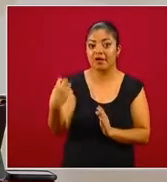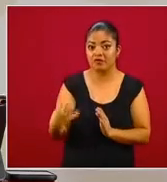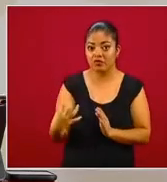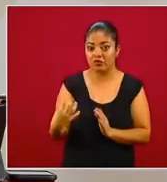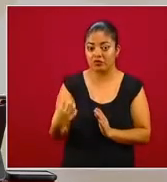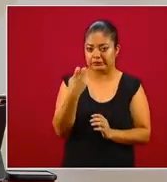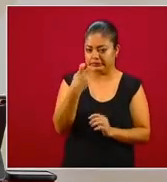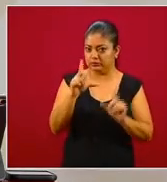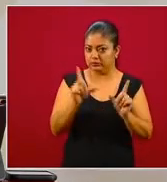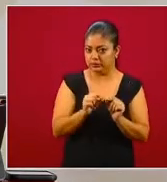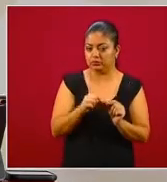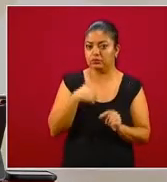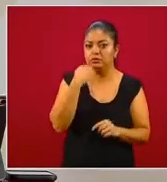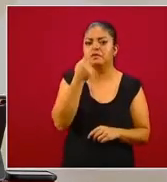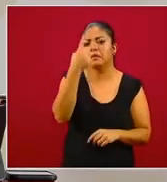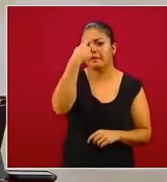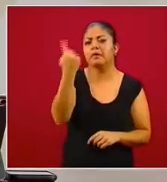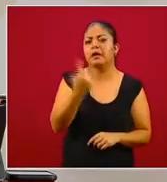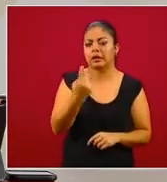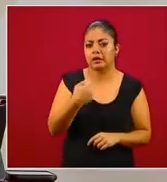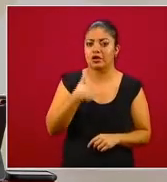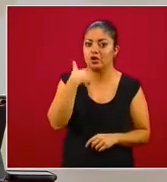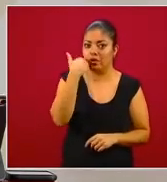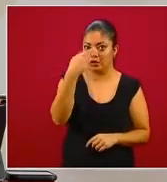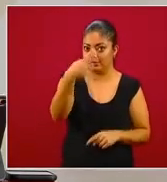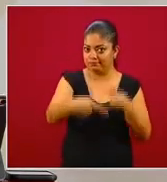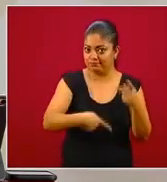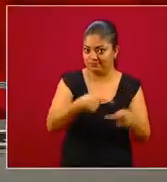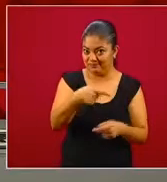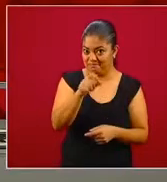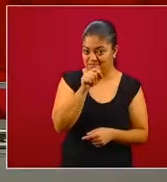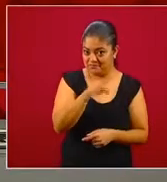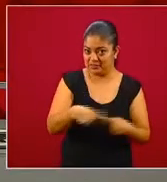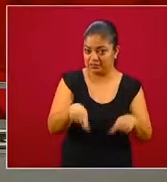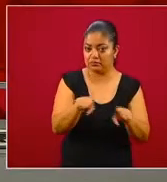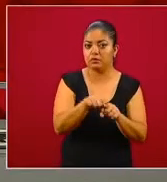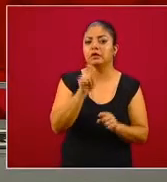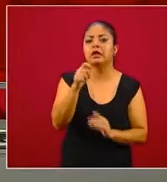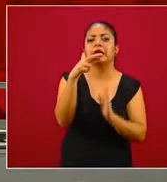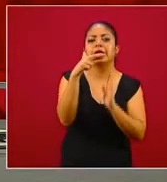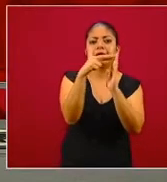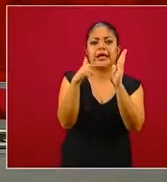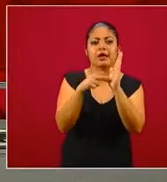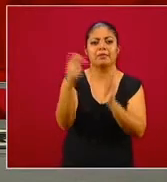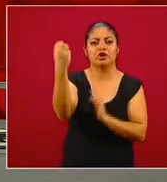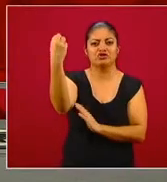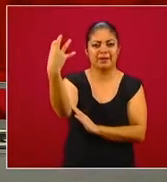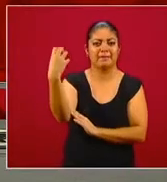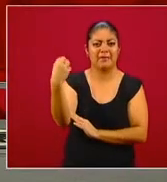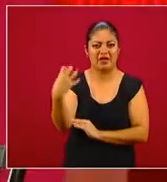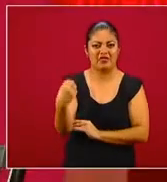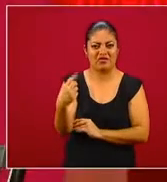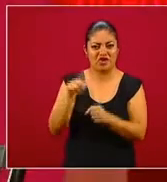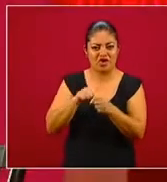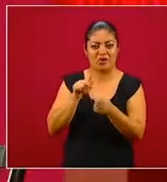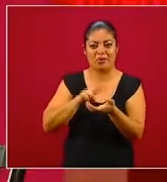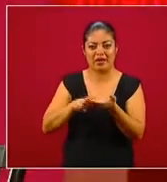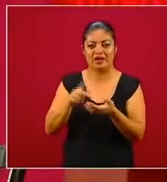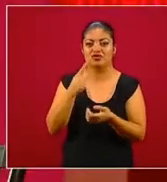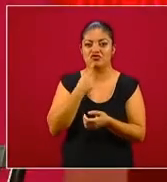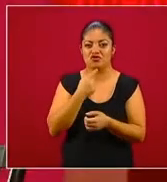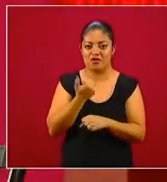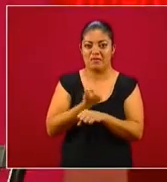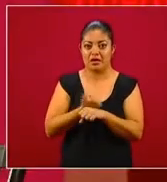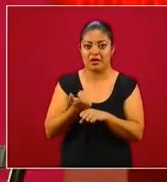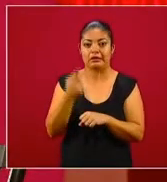up when you sneeze. Use the corner of your elbow, and measures will continue to be important.